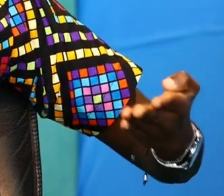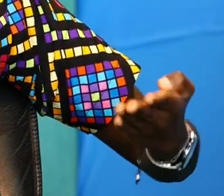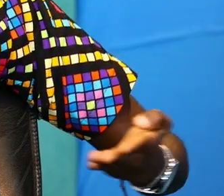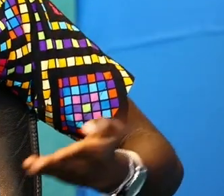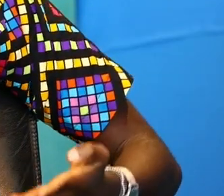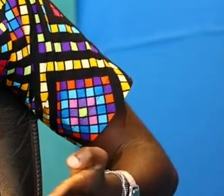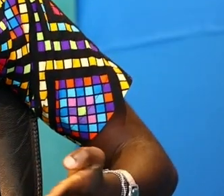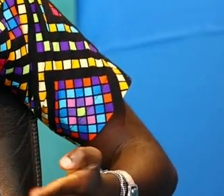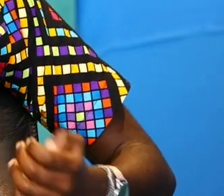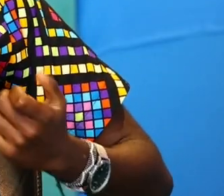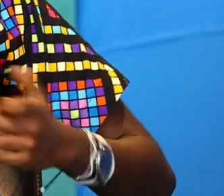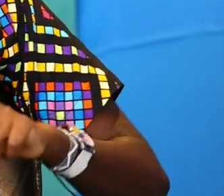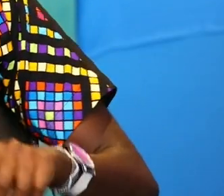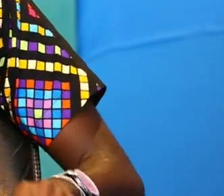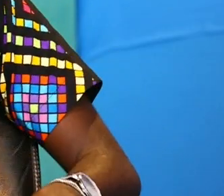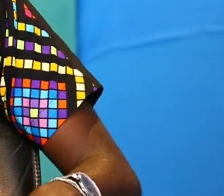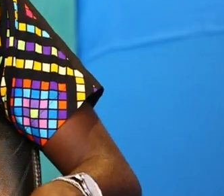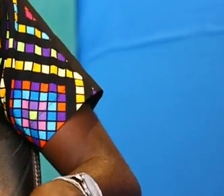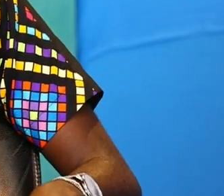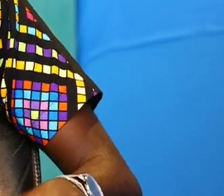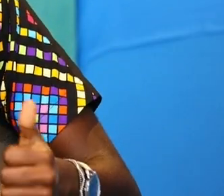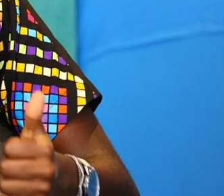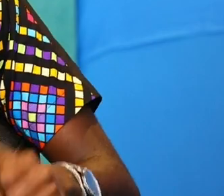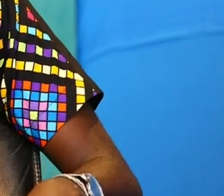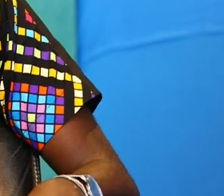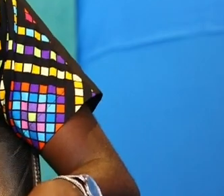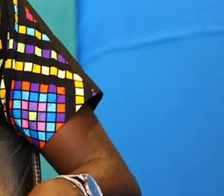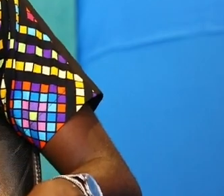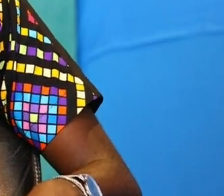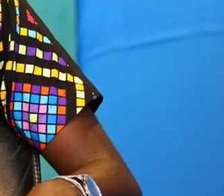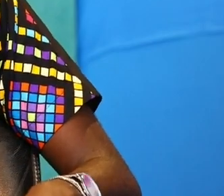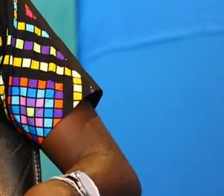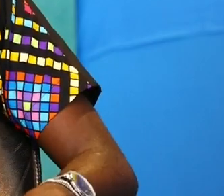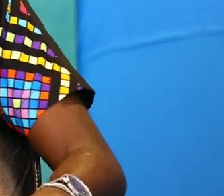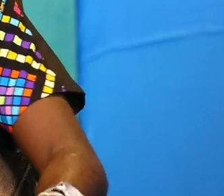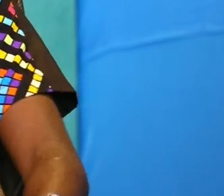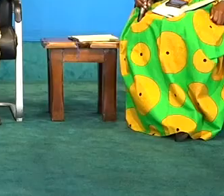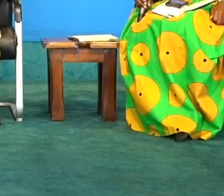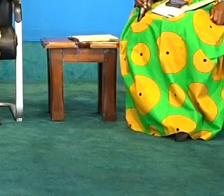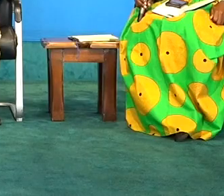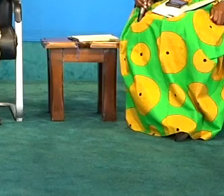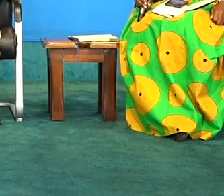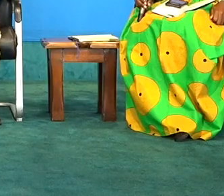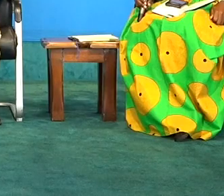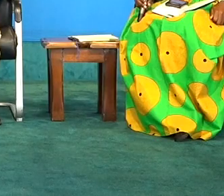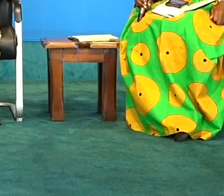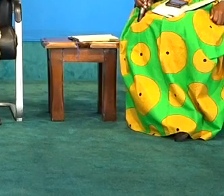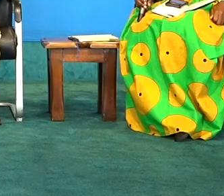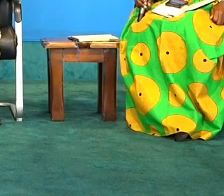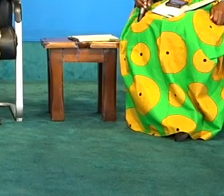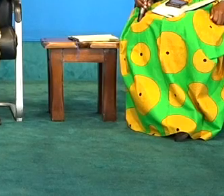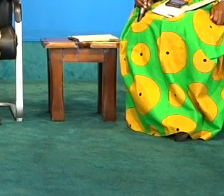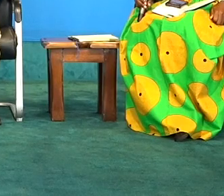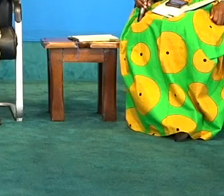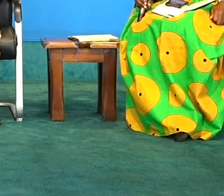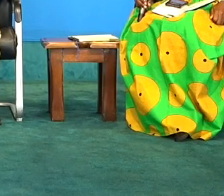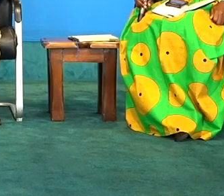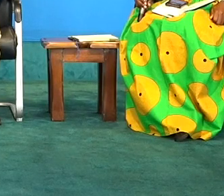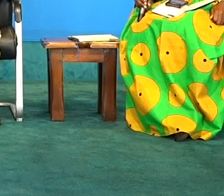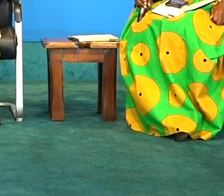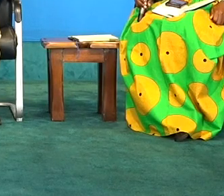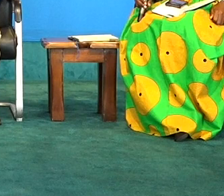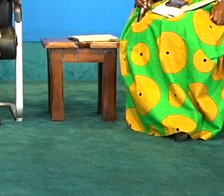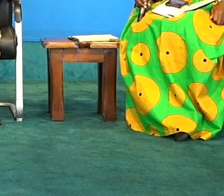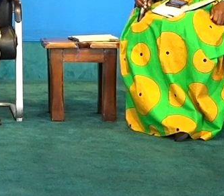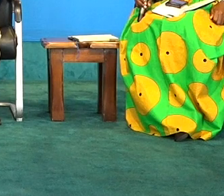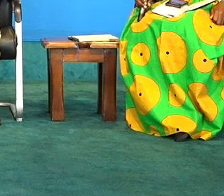enough to be a superhighway? I think not. That was God. Absolutely, absolutely. And taking